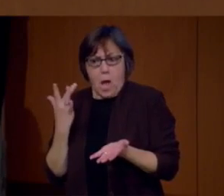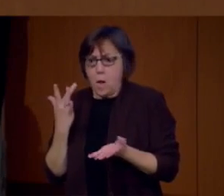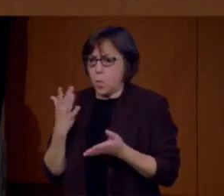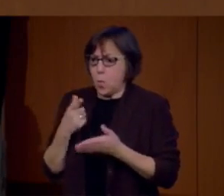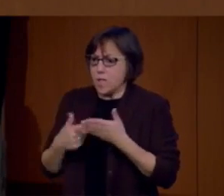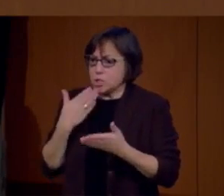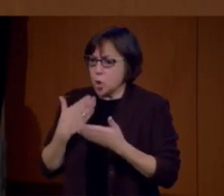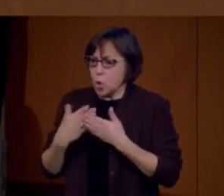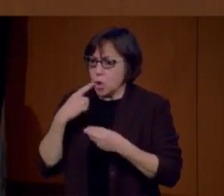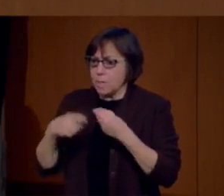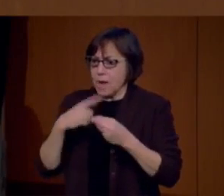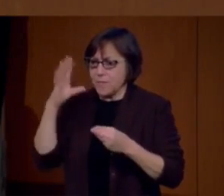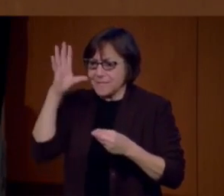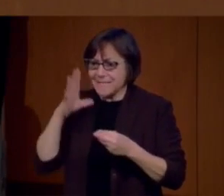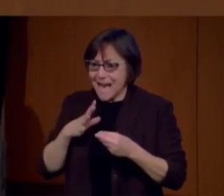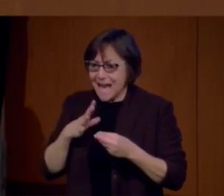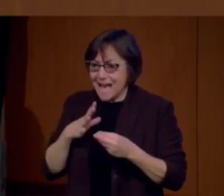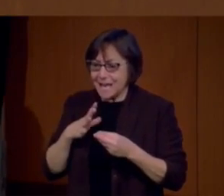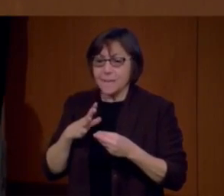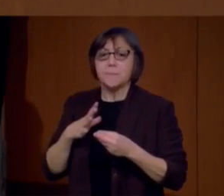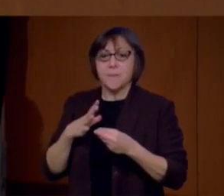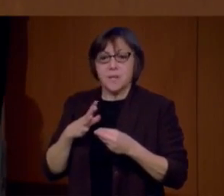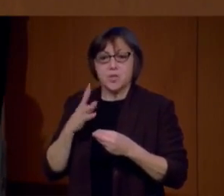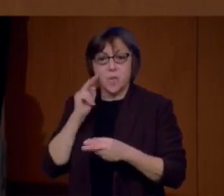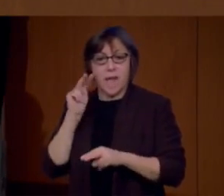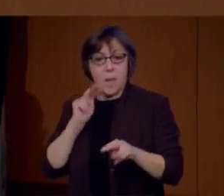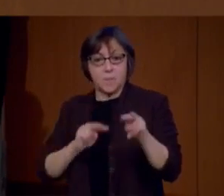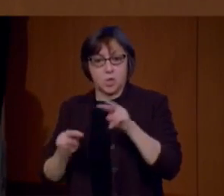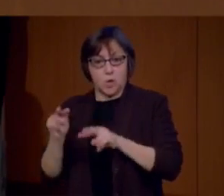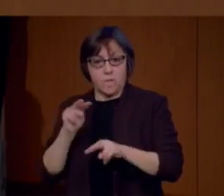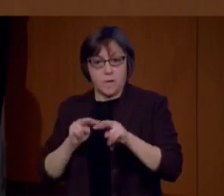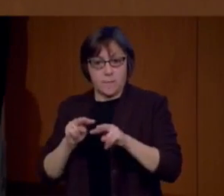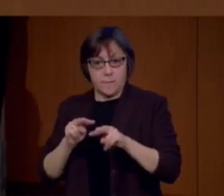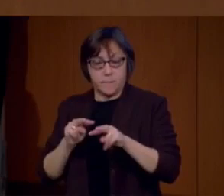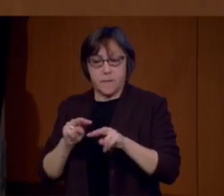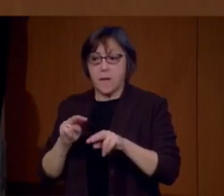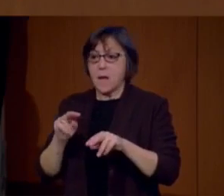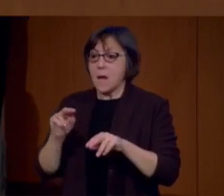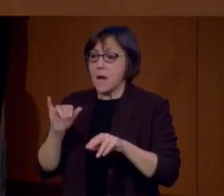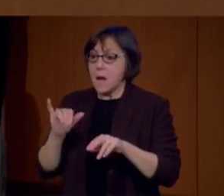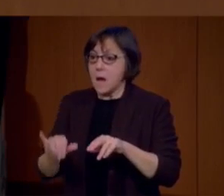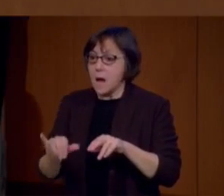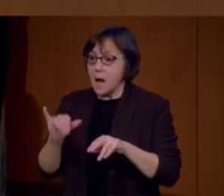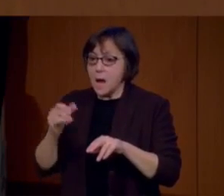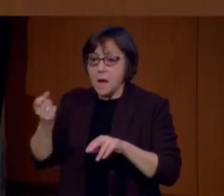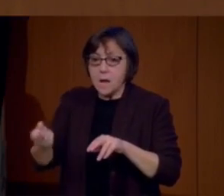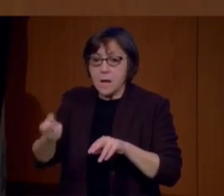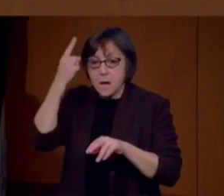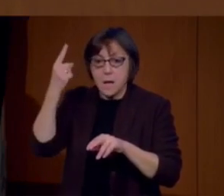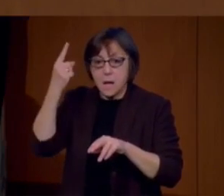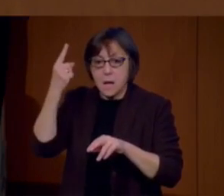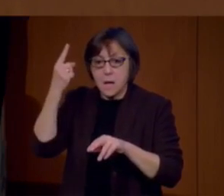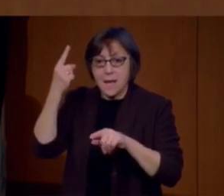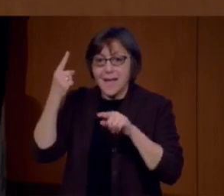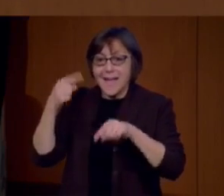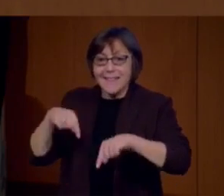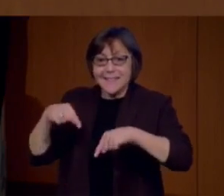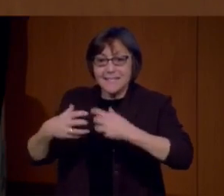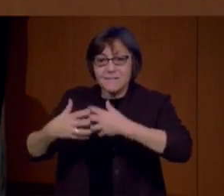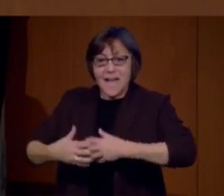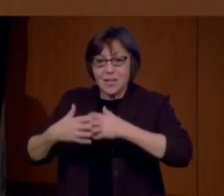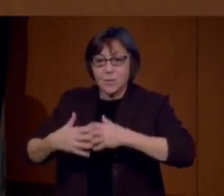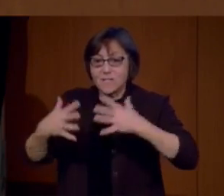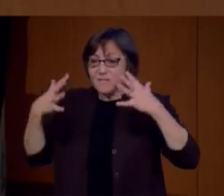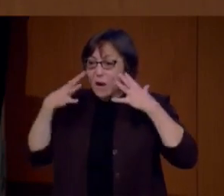this guy. Well, finally, after they observed him, it dawned on him. This was a very noisy